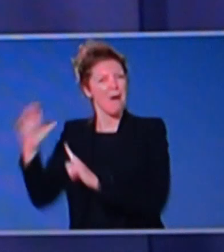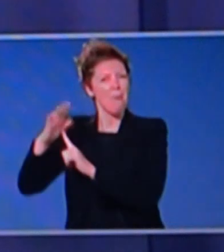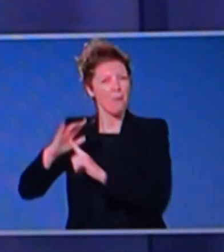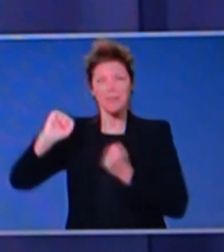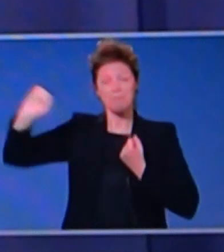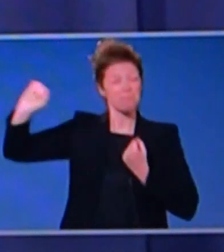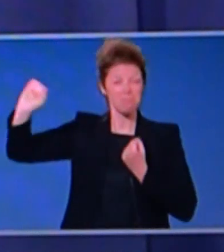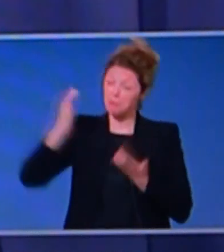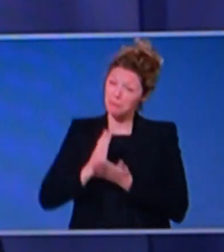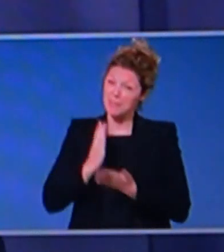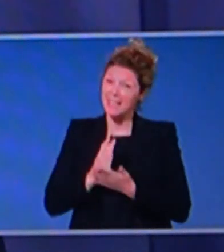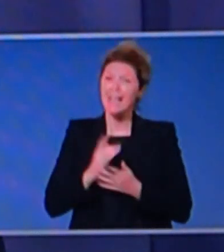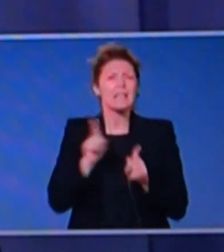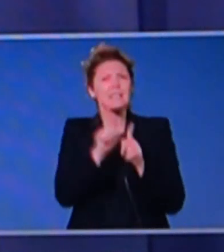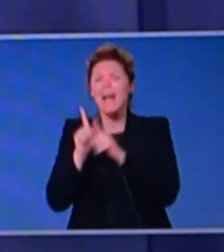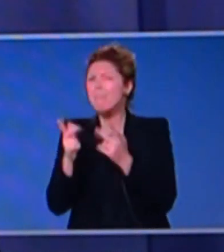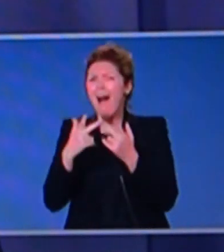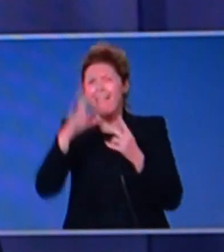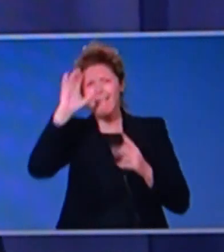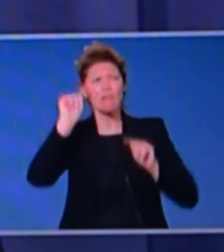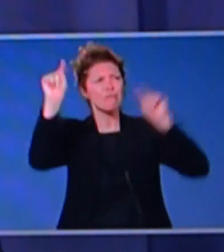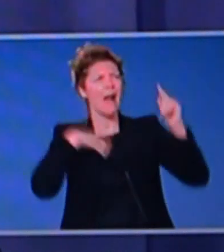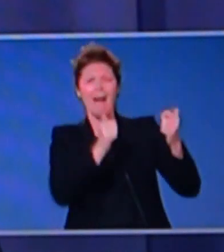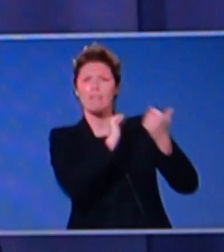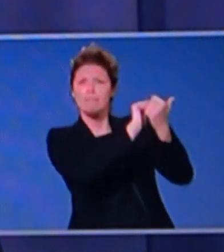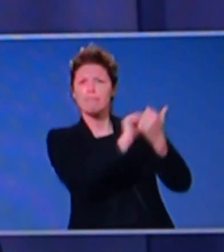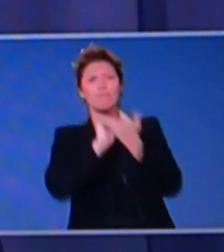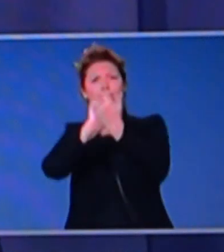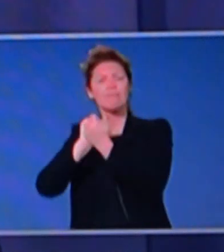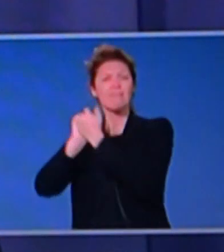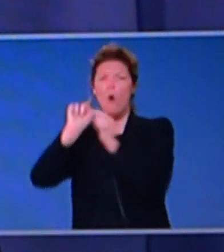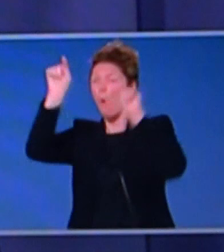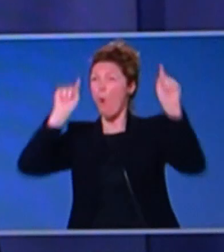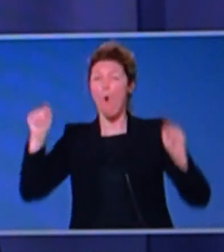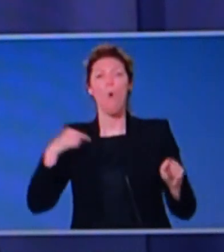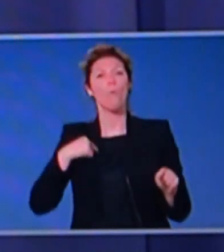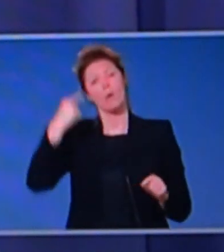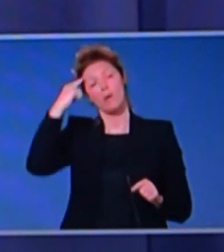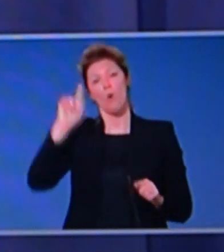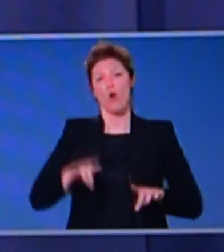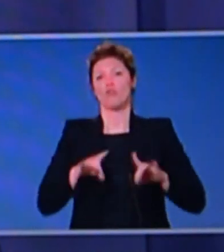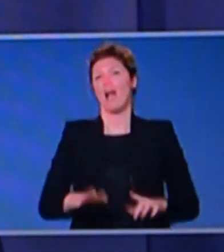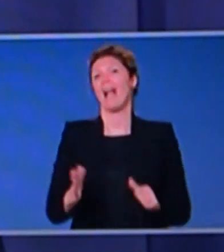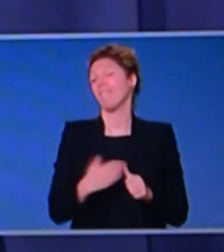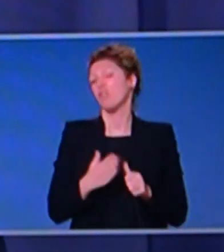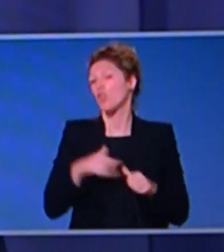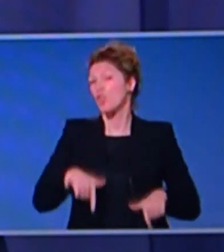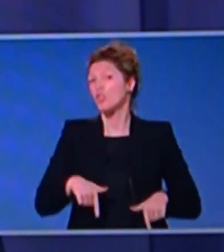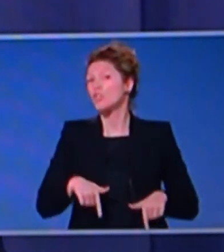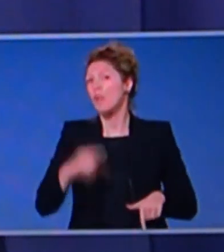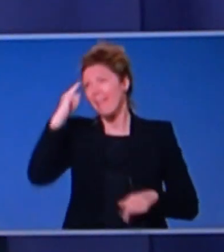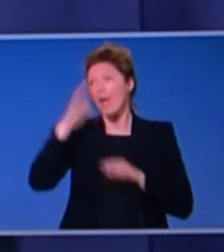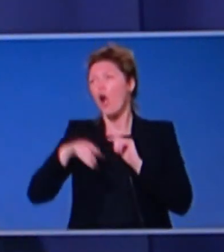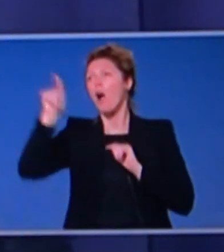every relationship that we have in our national interest. We will put Australia first in all of these arrangements, wherever it may be. And